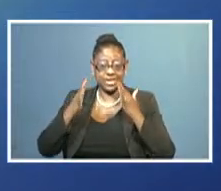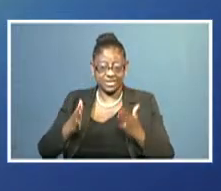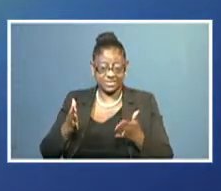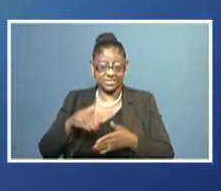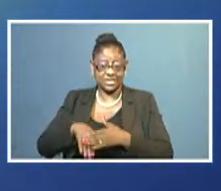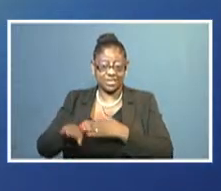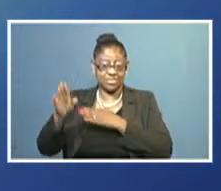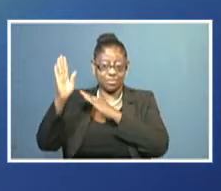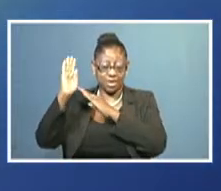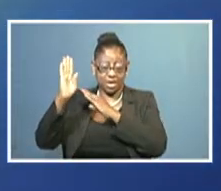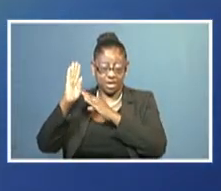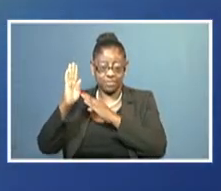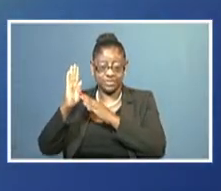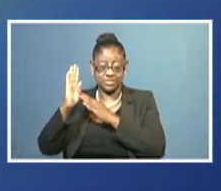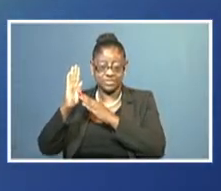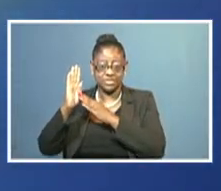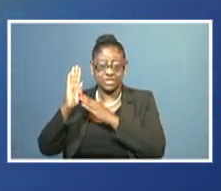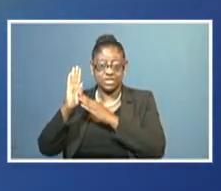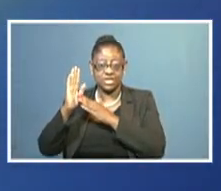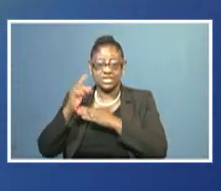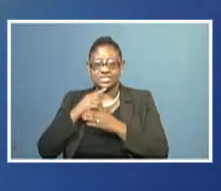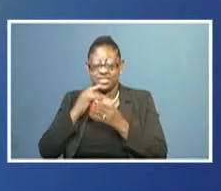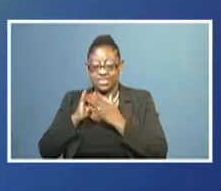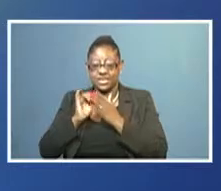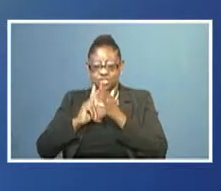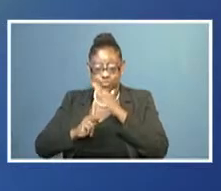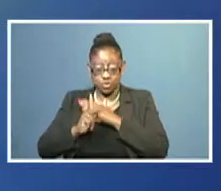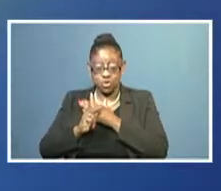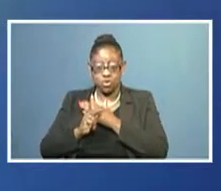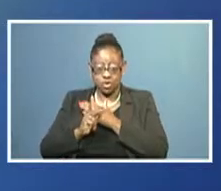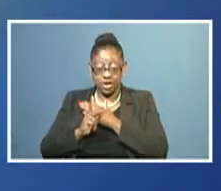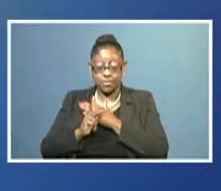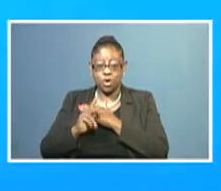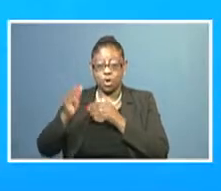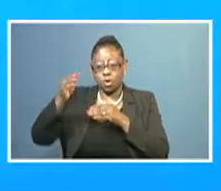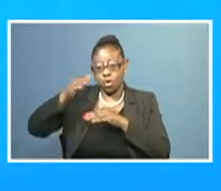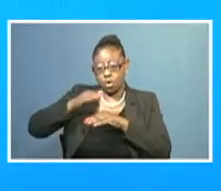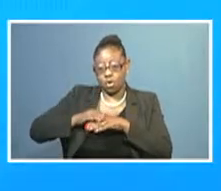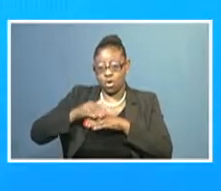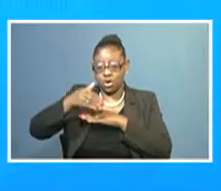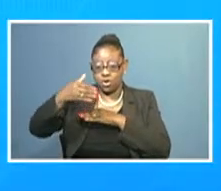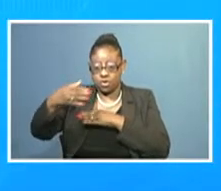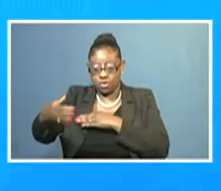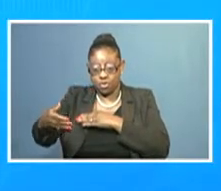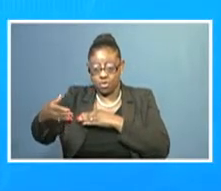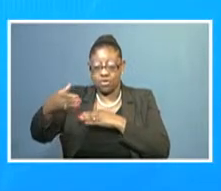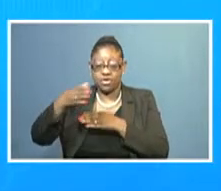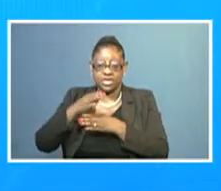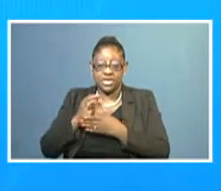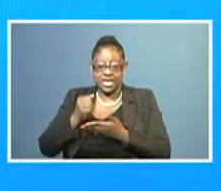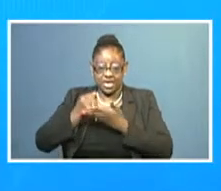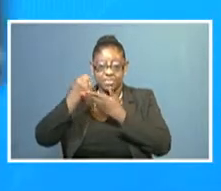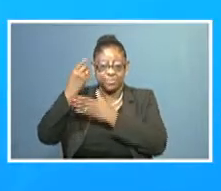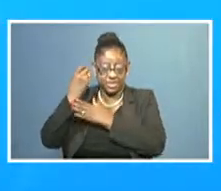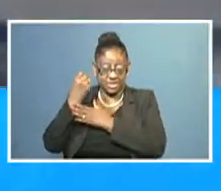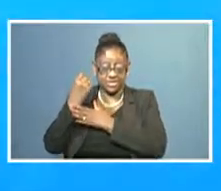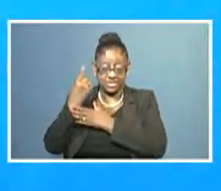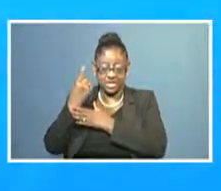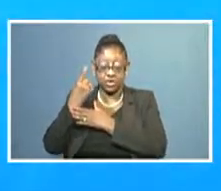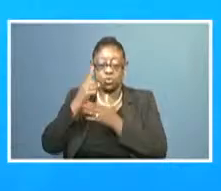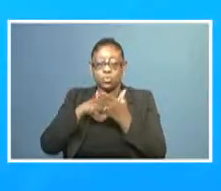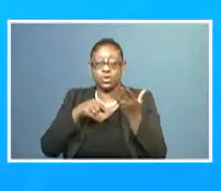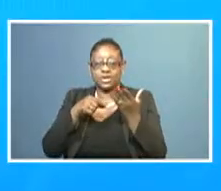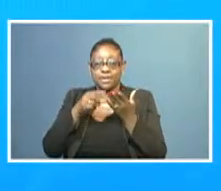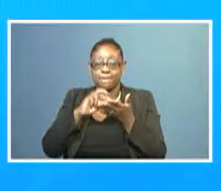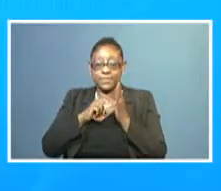and that's what I'm focusing on now. Next Basketball is a program dedicated to on and off the court, basically dealing and helping these young kids to understand what it means to be an